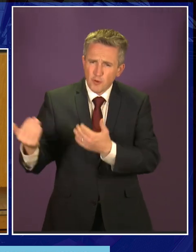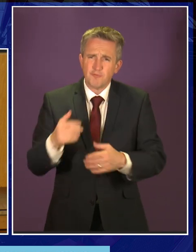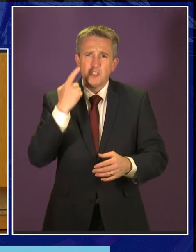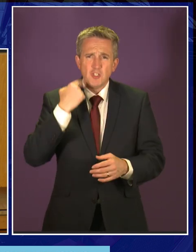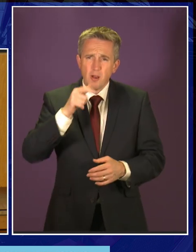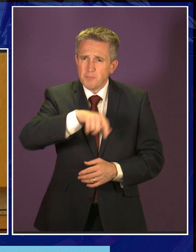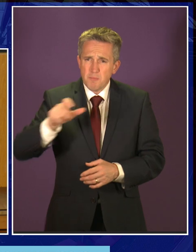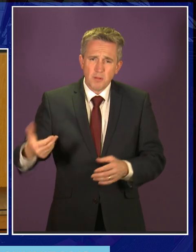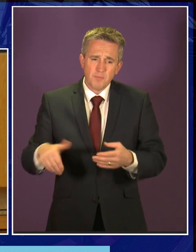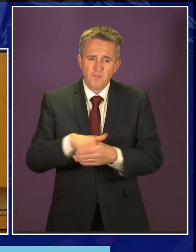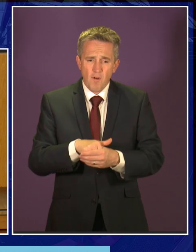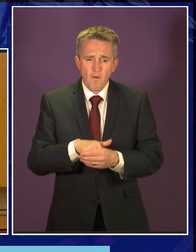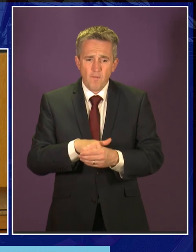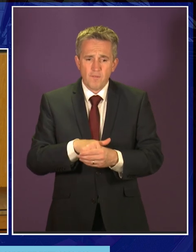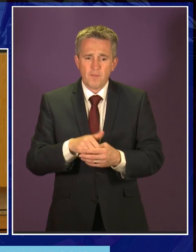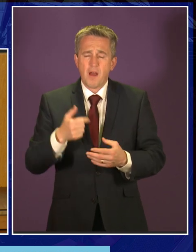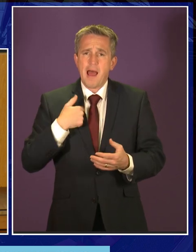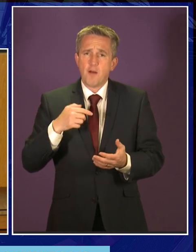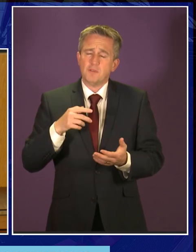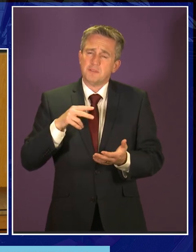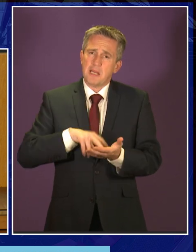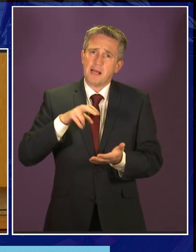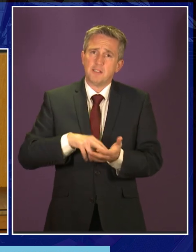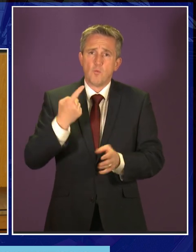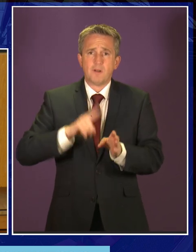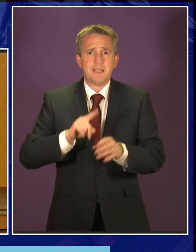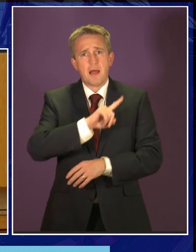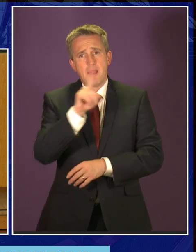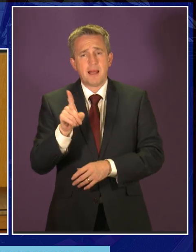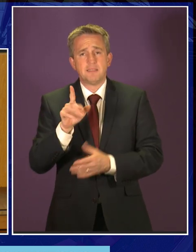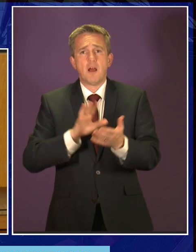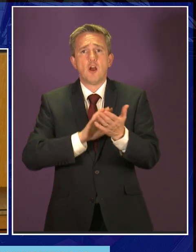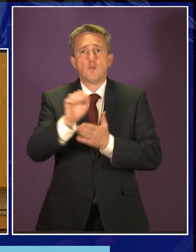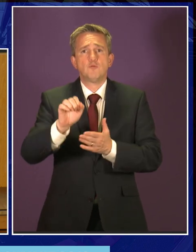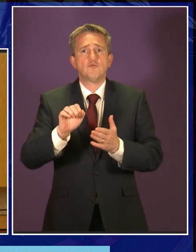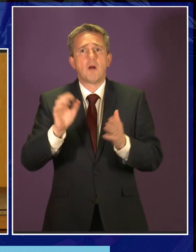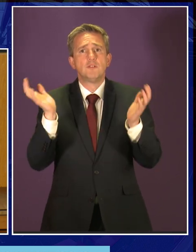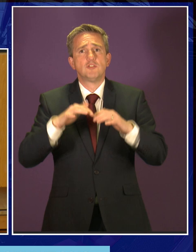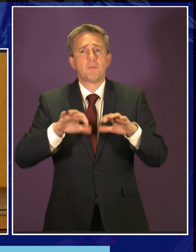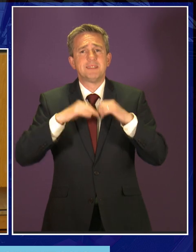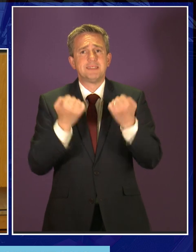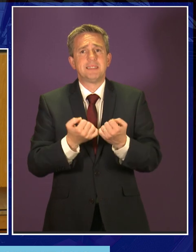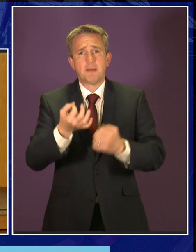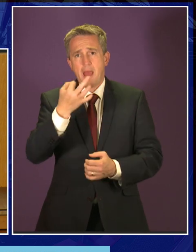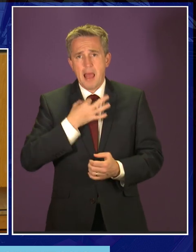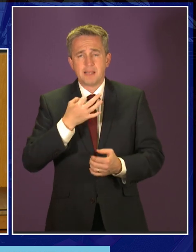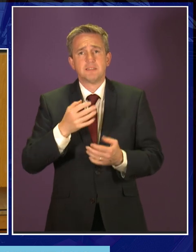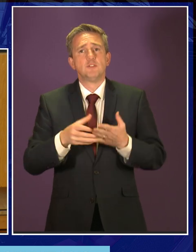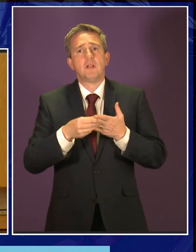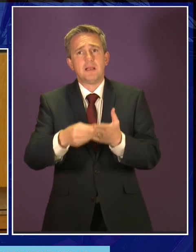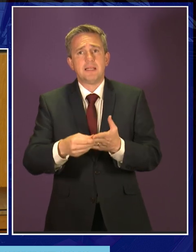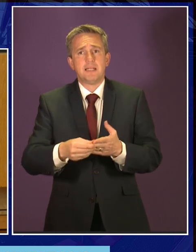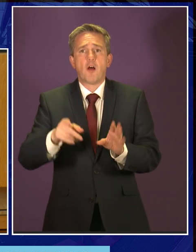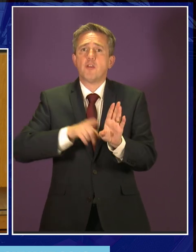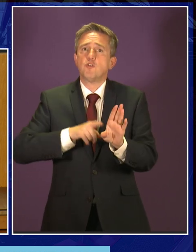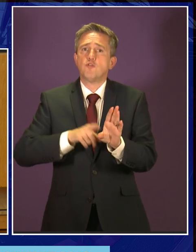people. I was ecstatic a year later when we were approached by the Culture Summit team to lead on the youth